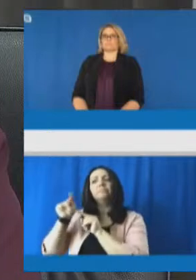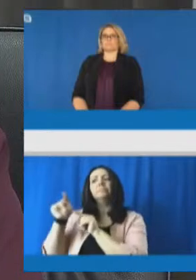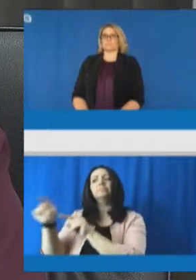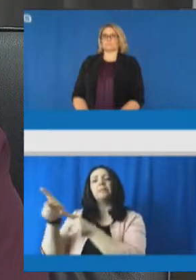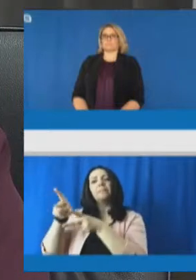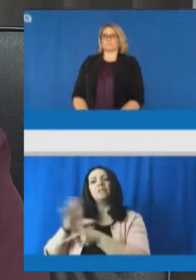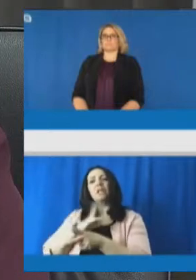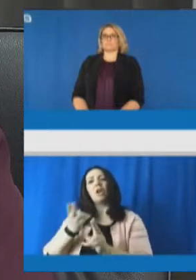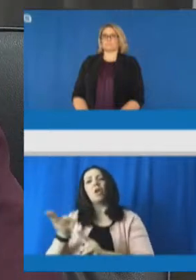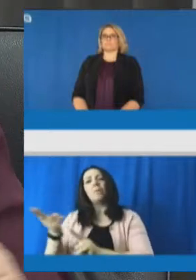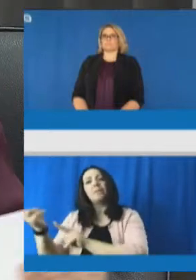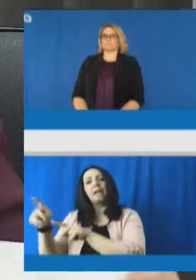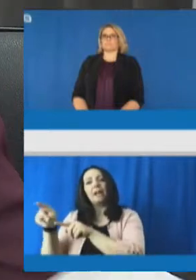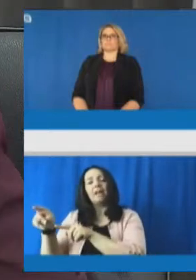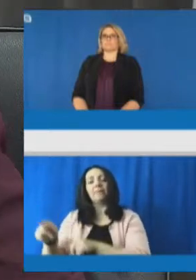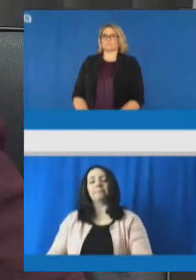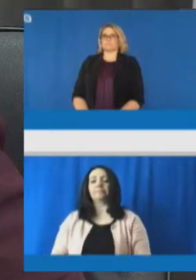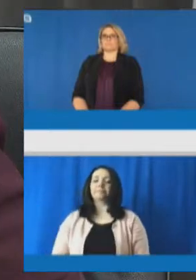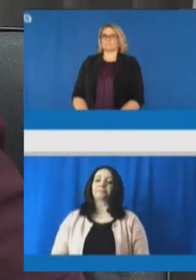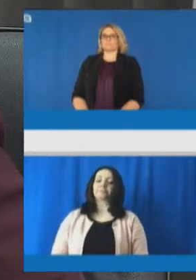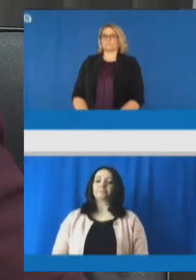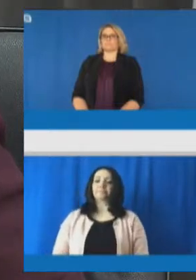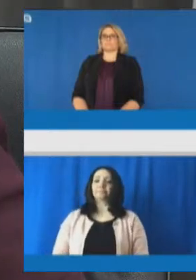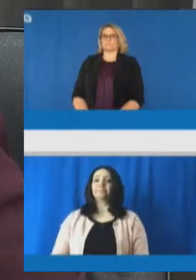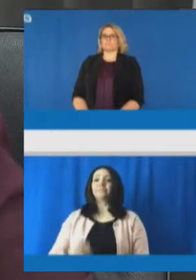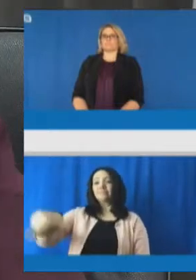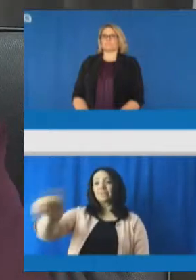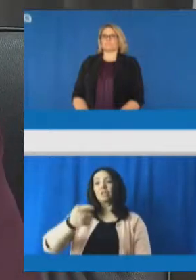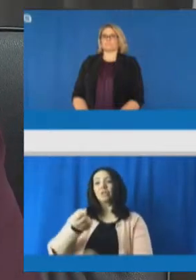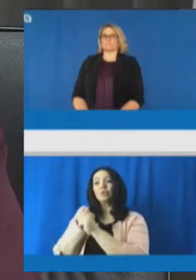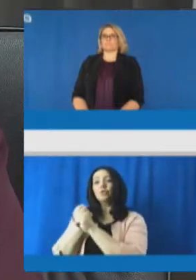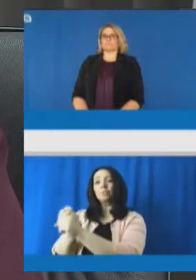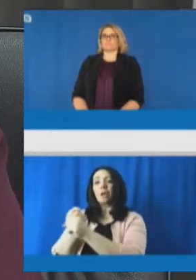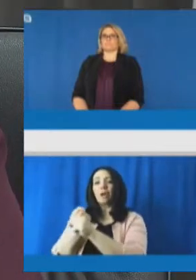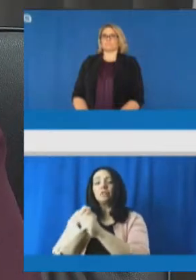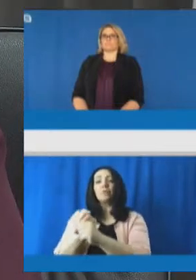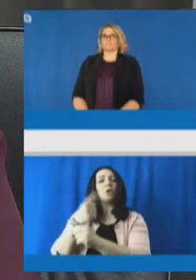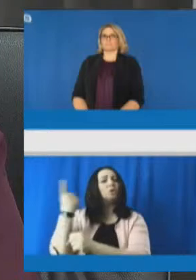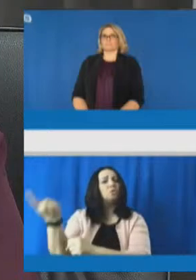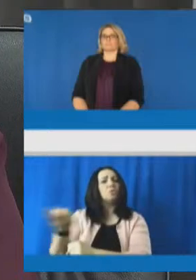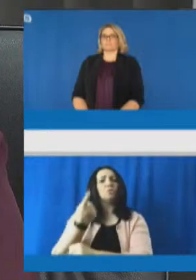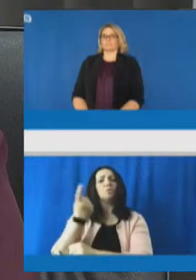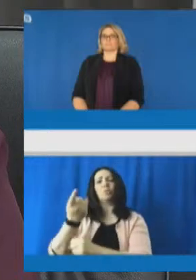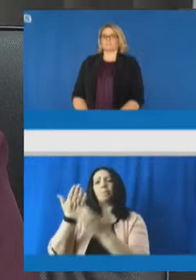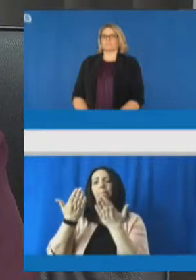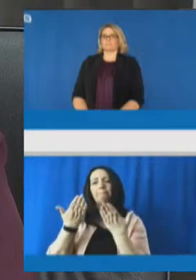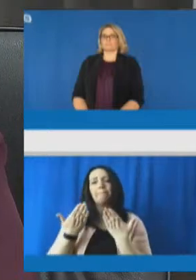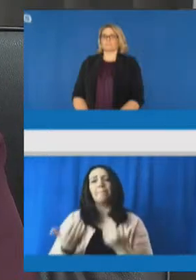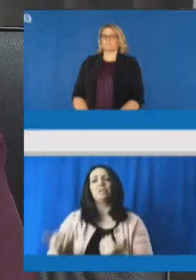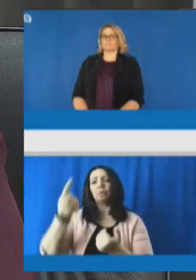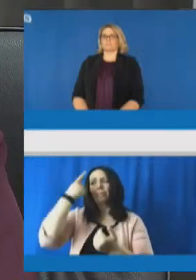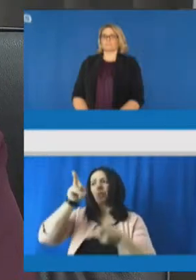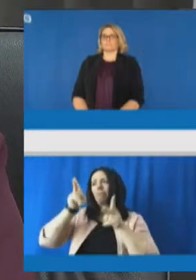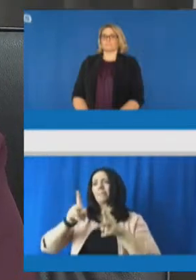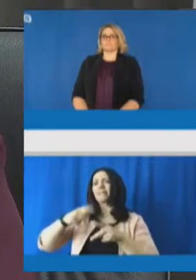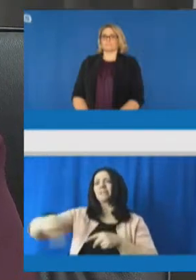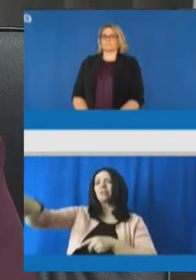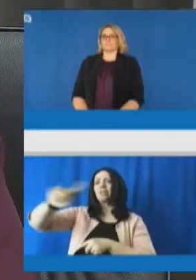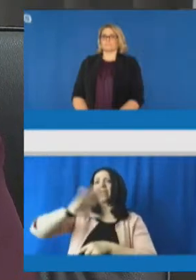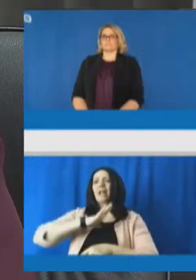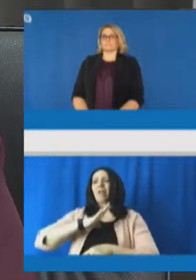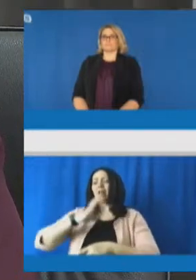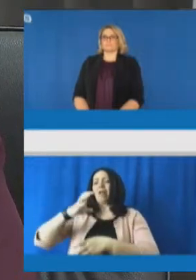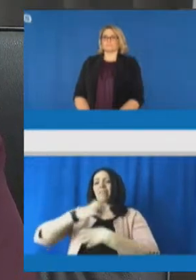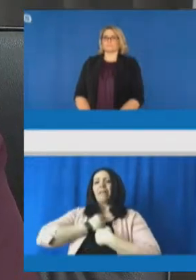to travel, and 1 remains under investigation. We now have 33 active cases of COVID-19 in the province. This includes